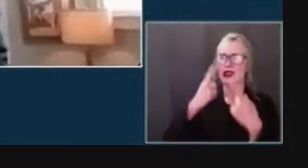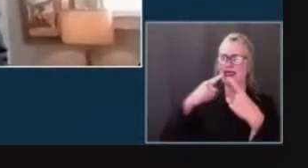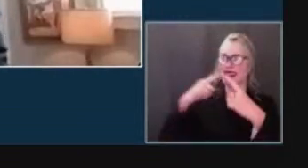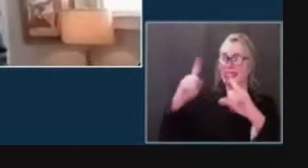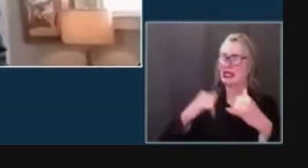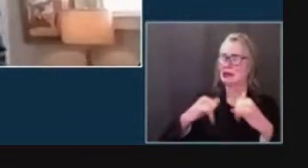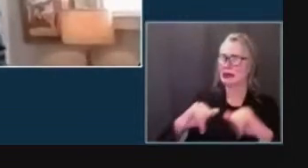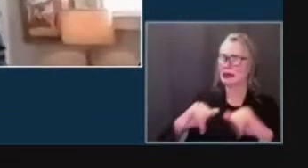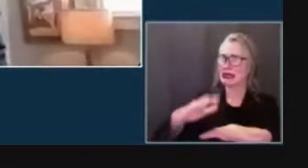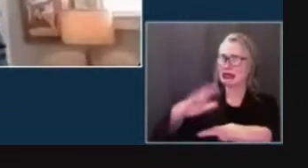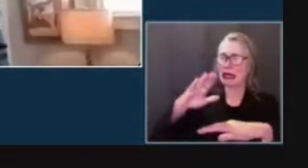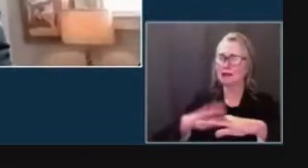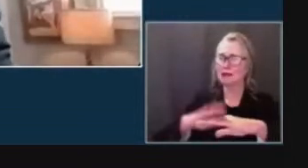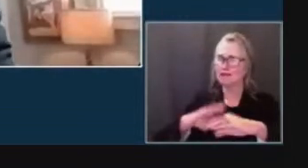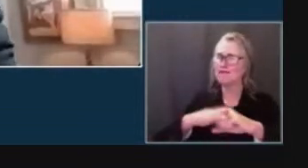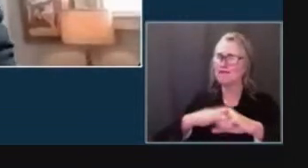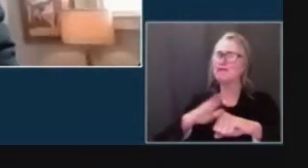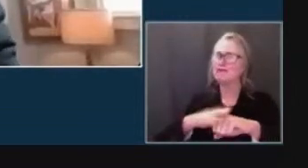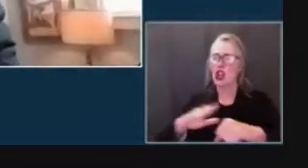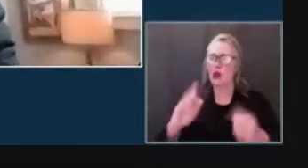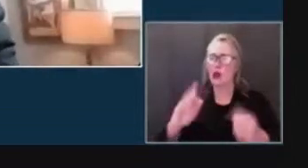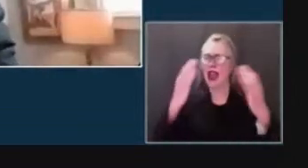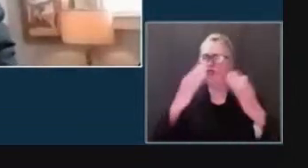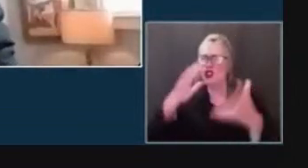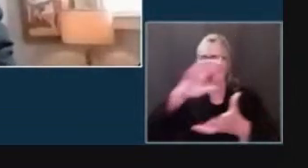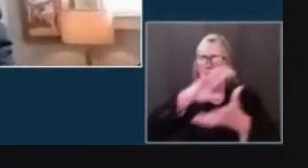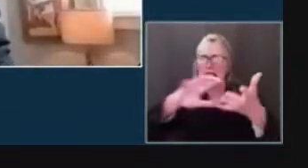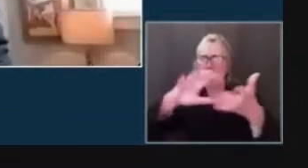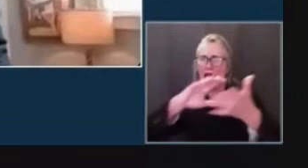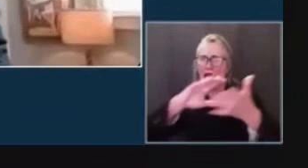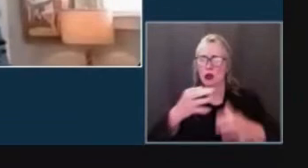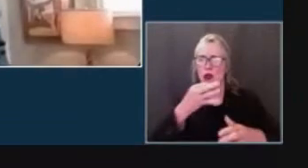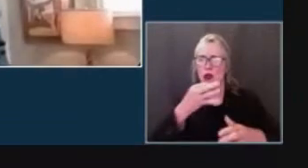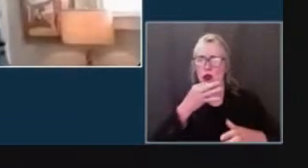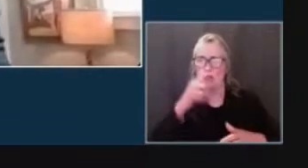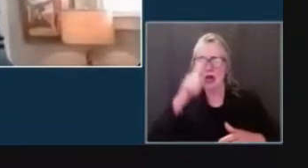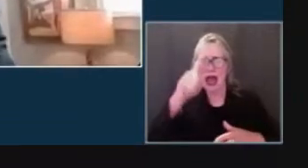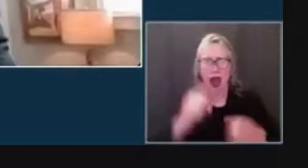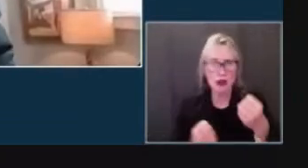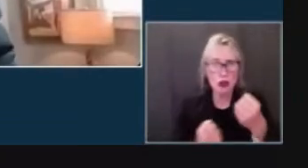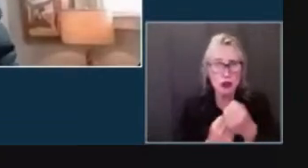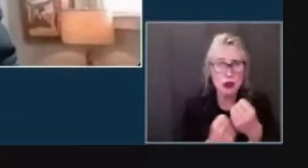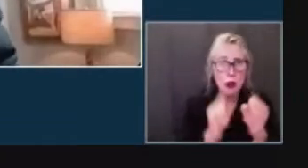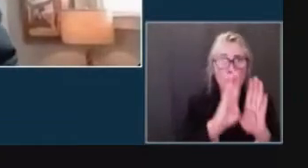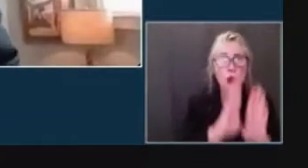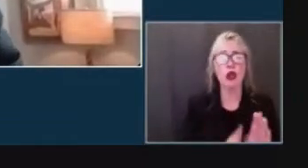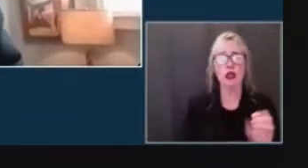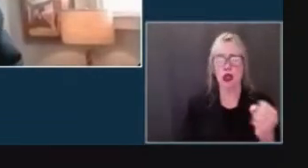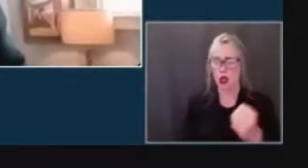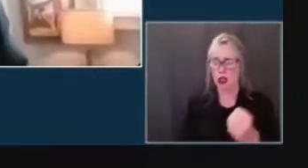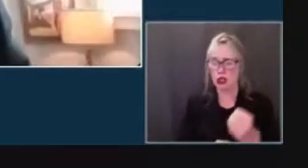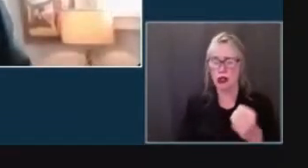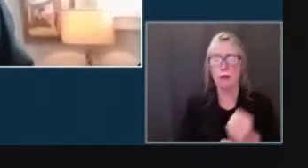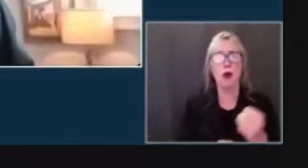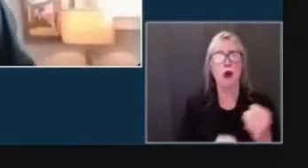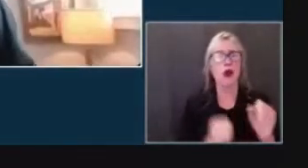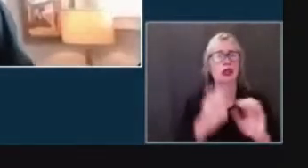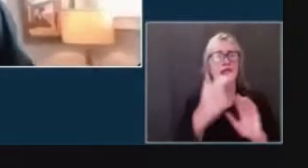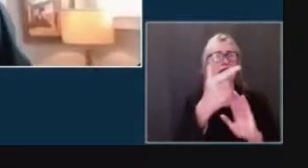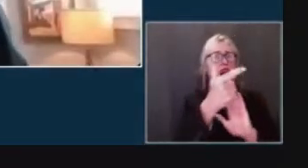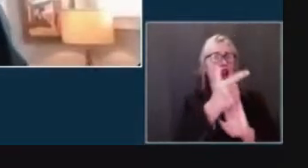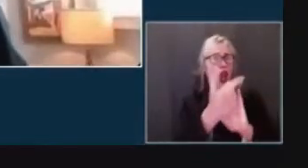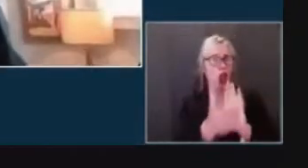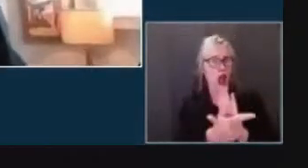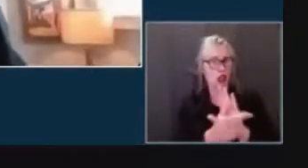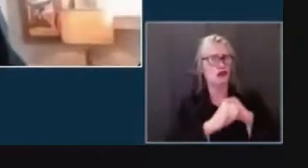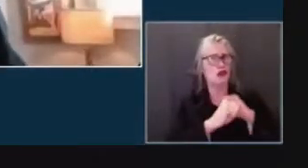Corporate lobbyists work every session to kill good bills, to support workers. They don't just lean on Republicans to